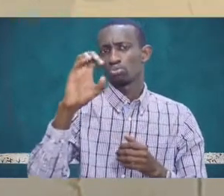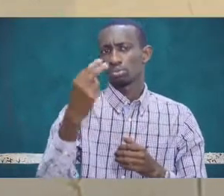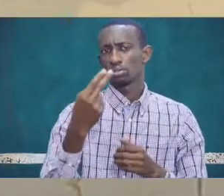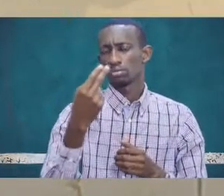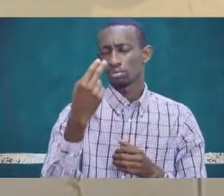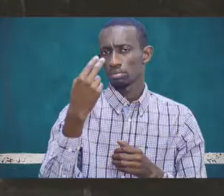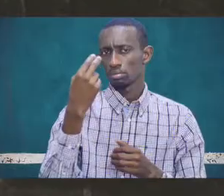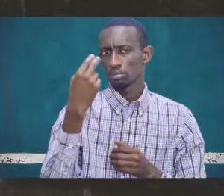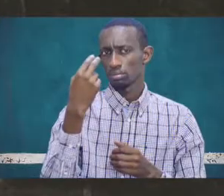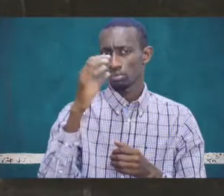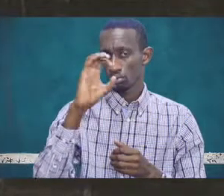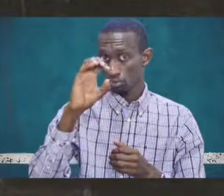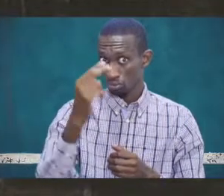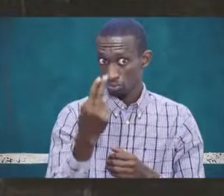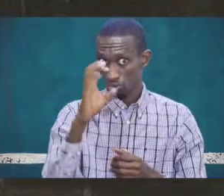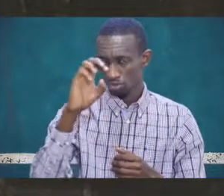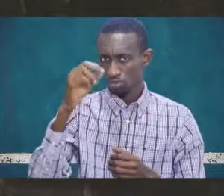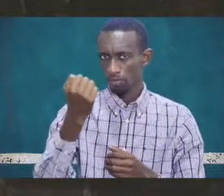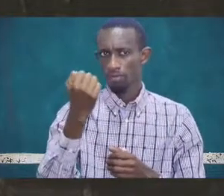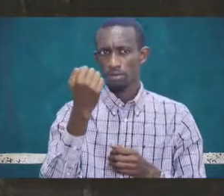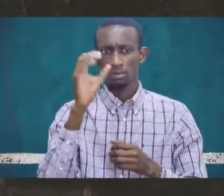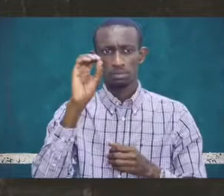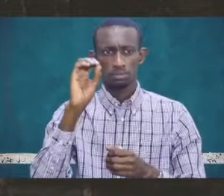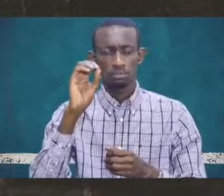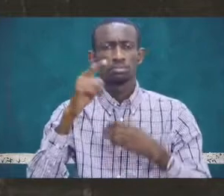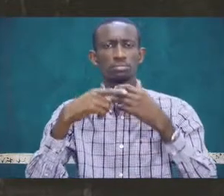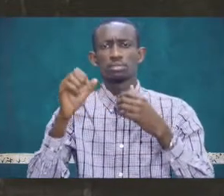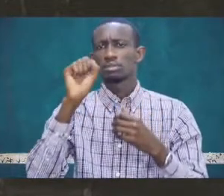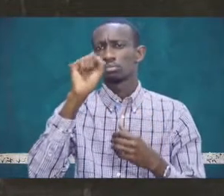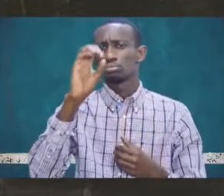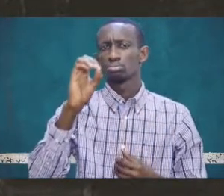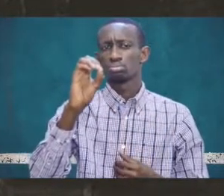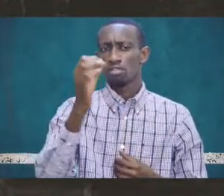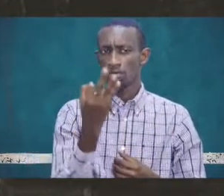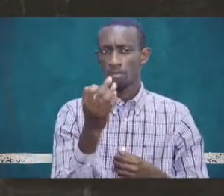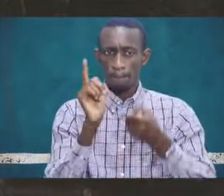CHO, CH3, H plus the water.